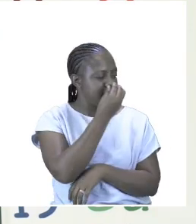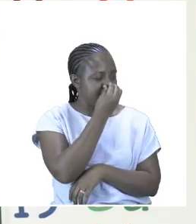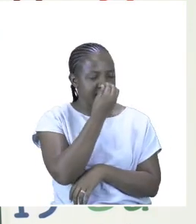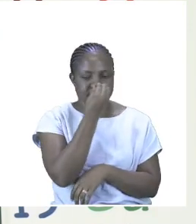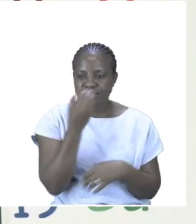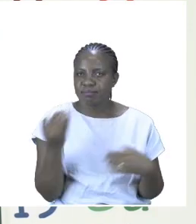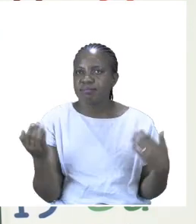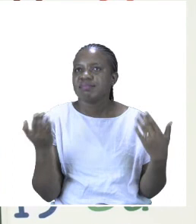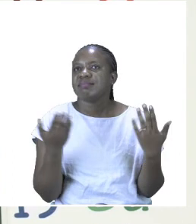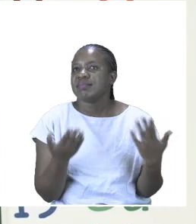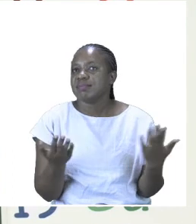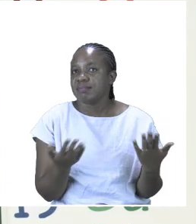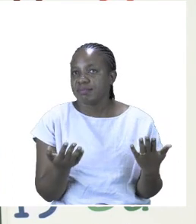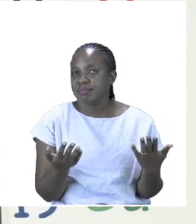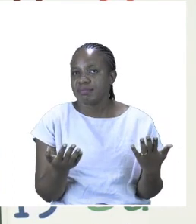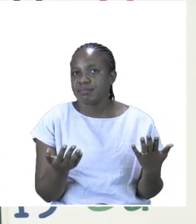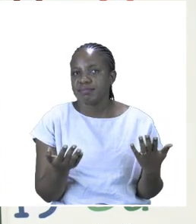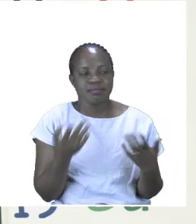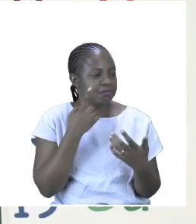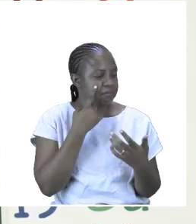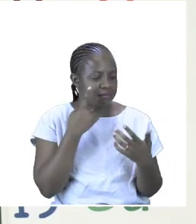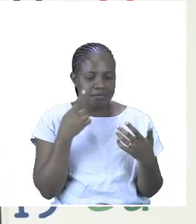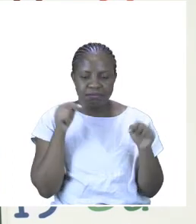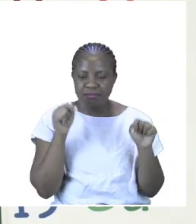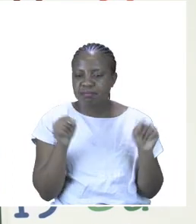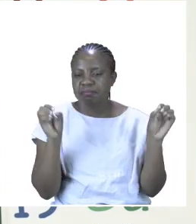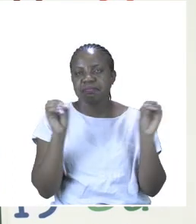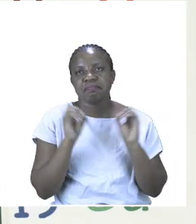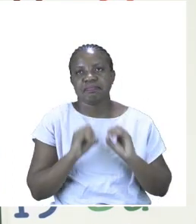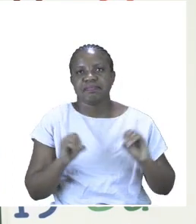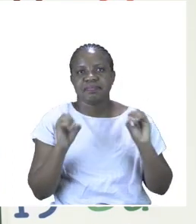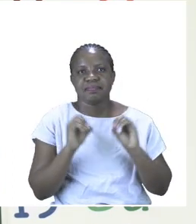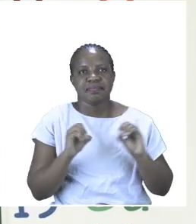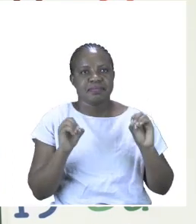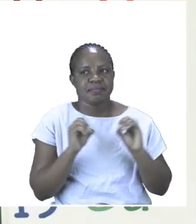anywhere today. Zoshi, where are you?